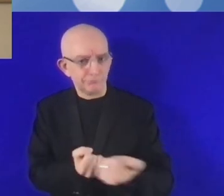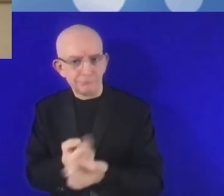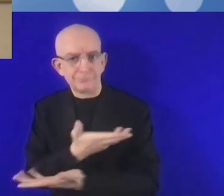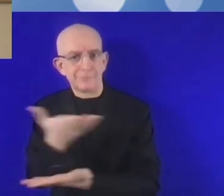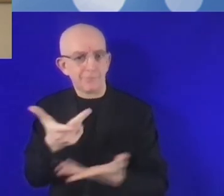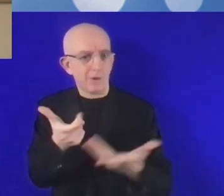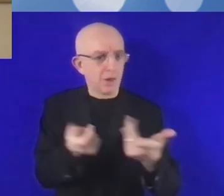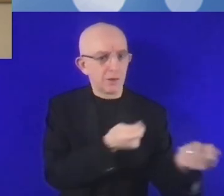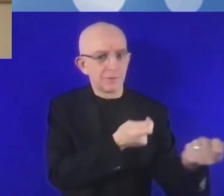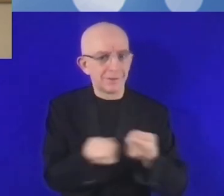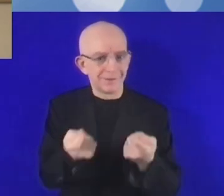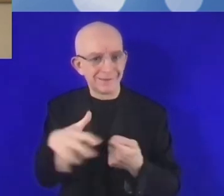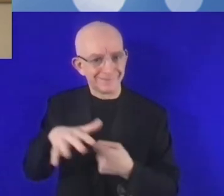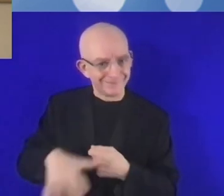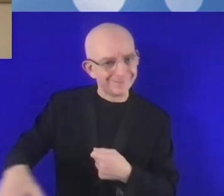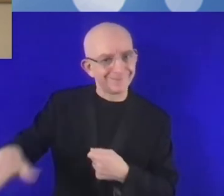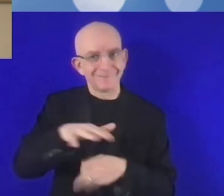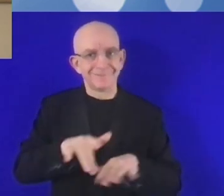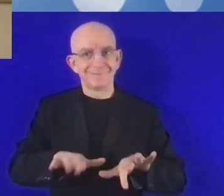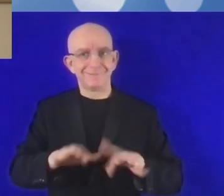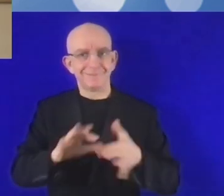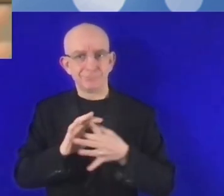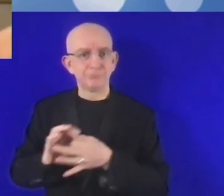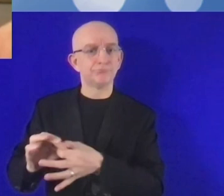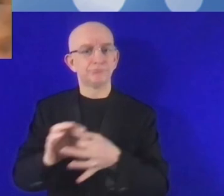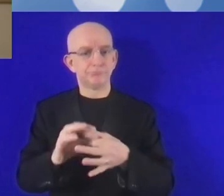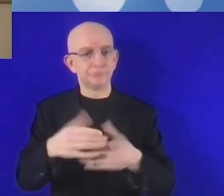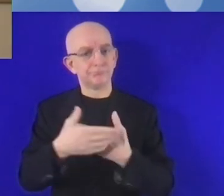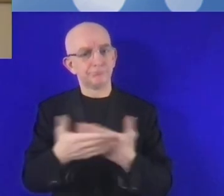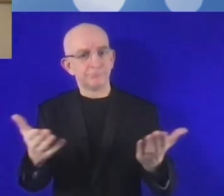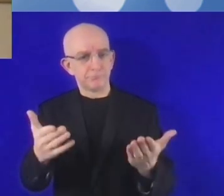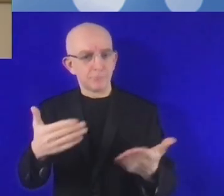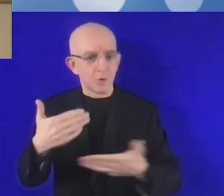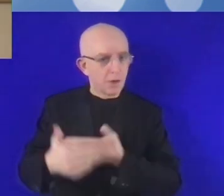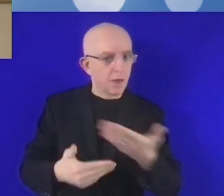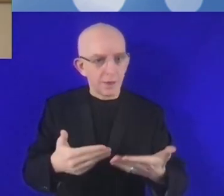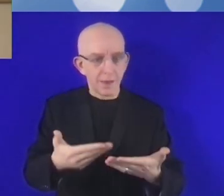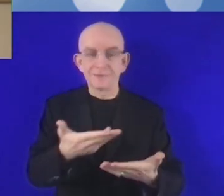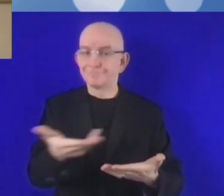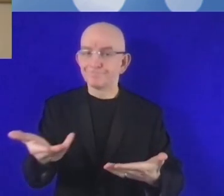We've experienced that in several of our markets, and we're not in a position as an operator